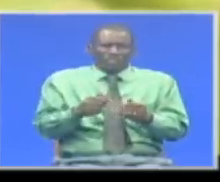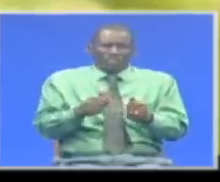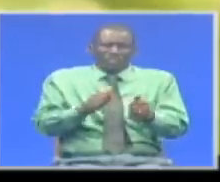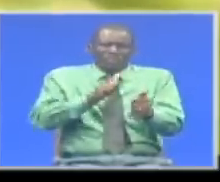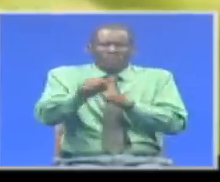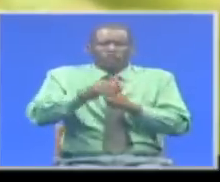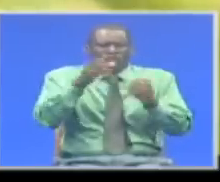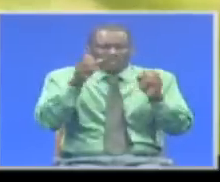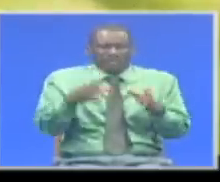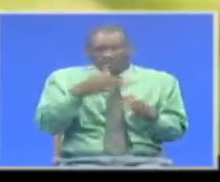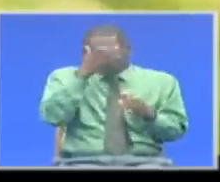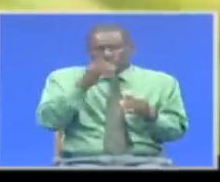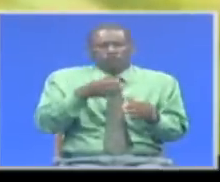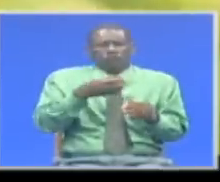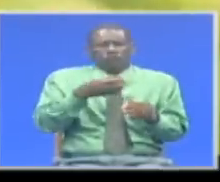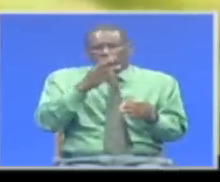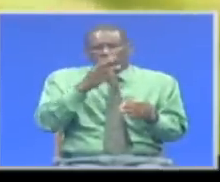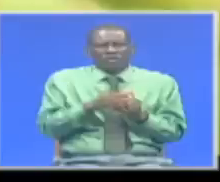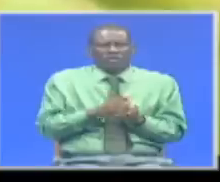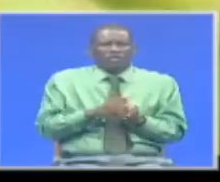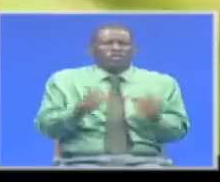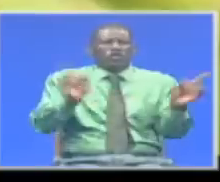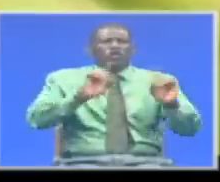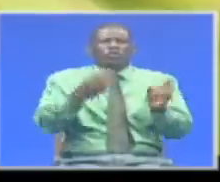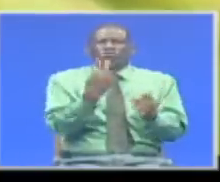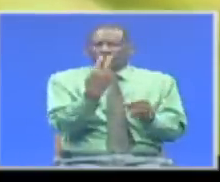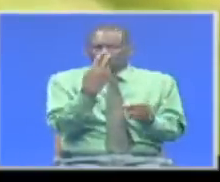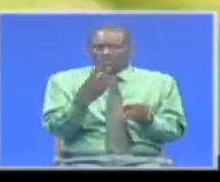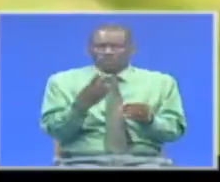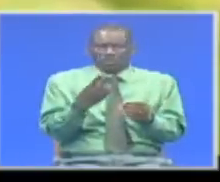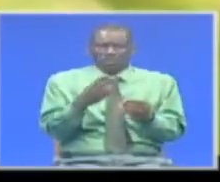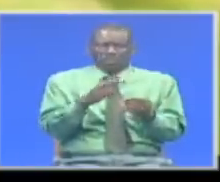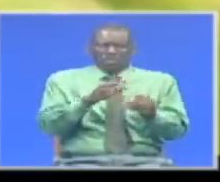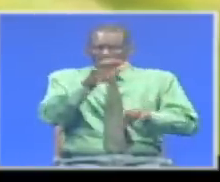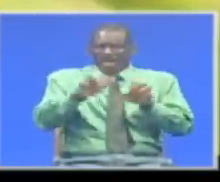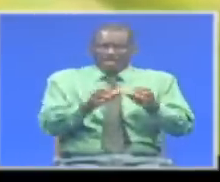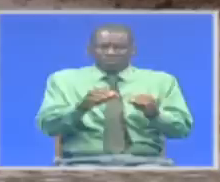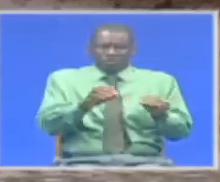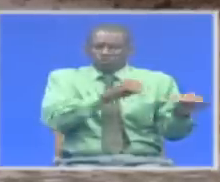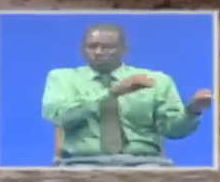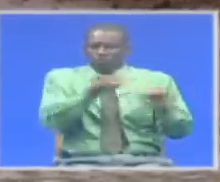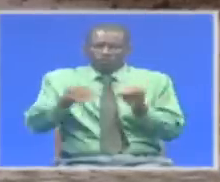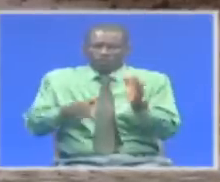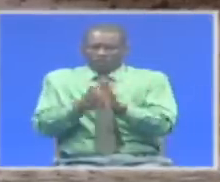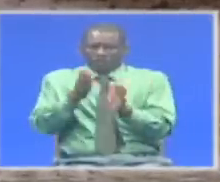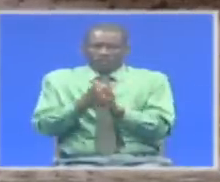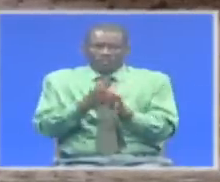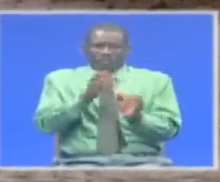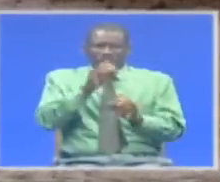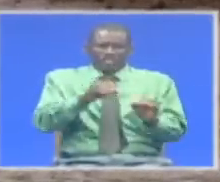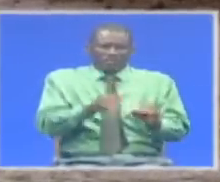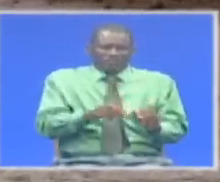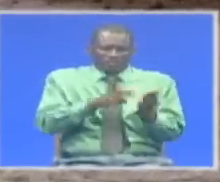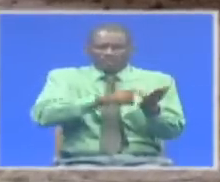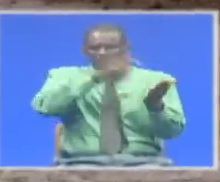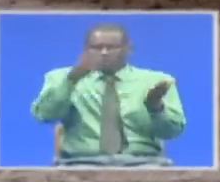maji. Sio tu kuona ati sababu ngunu naruka nafuka laga. Ngunu akiruka kuja